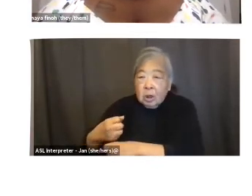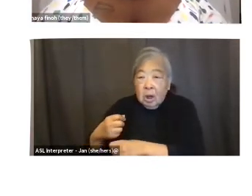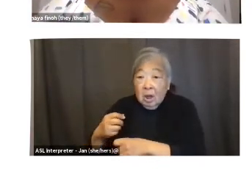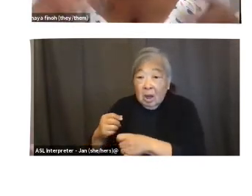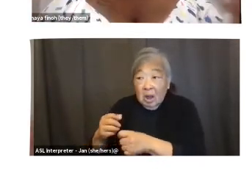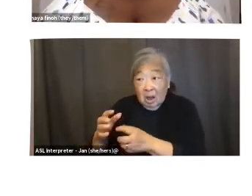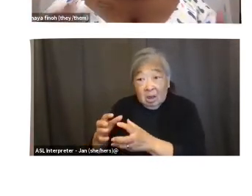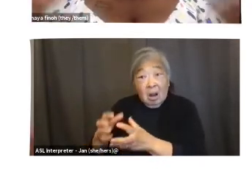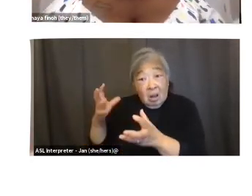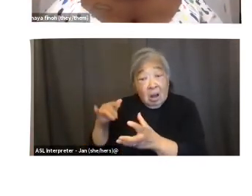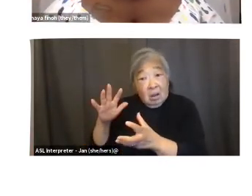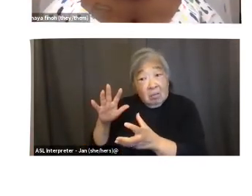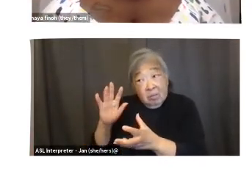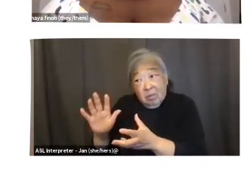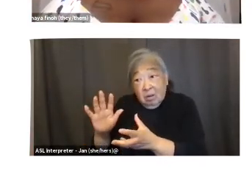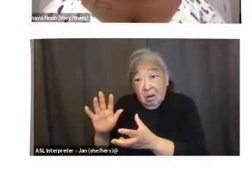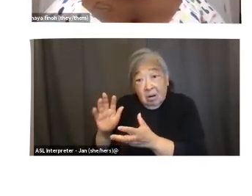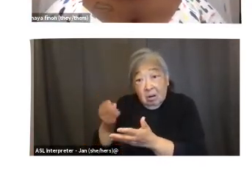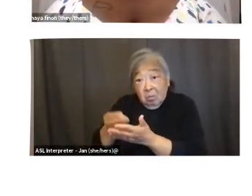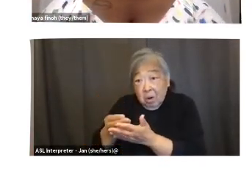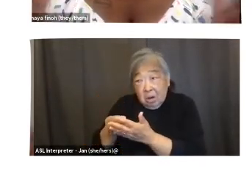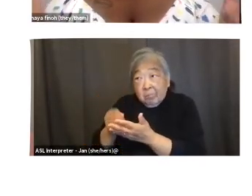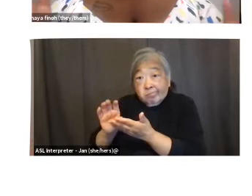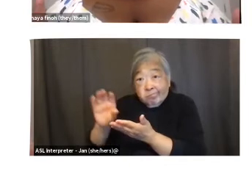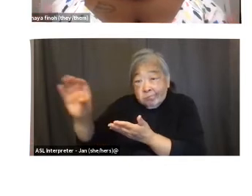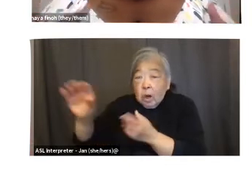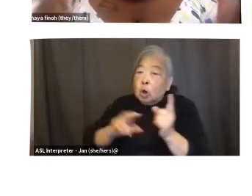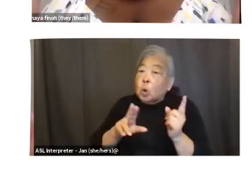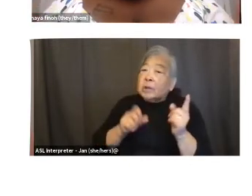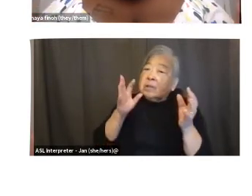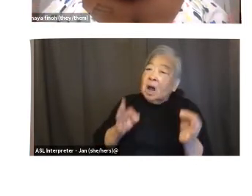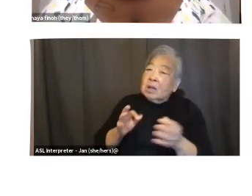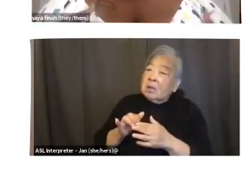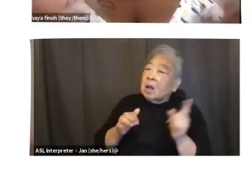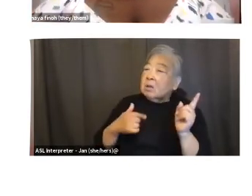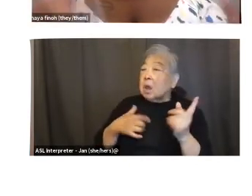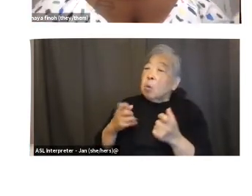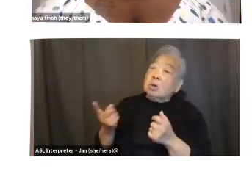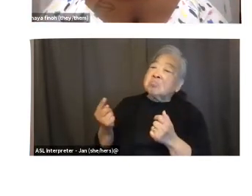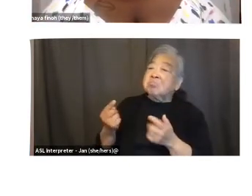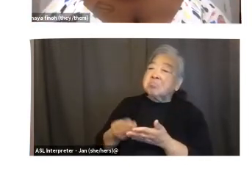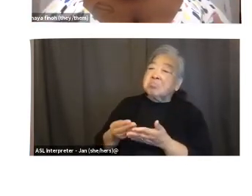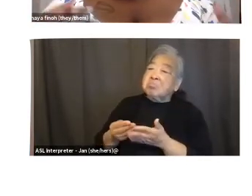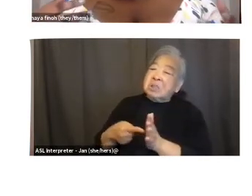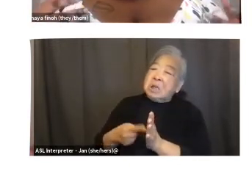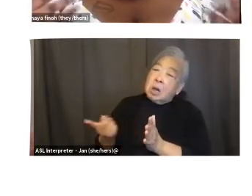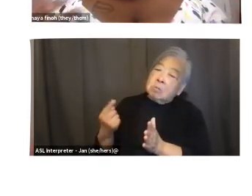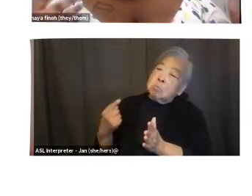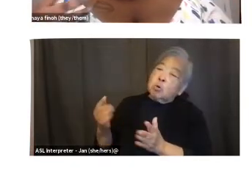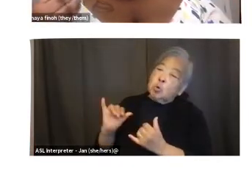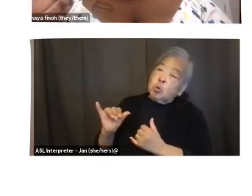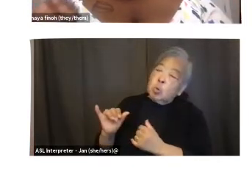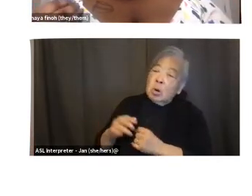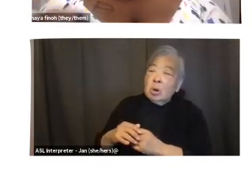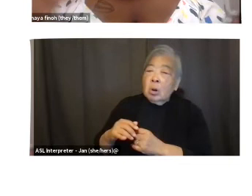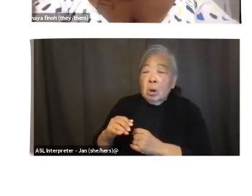national revenue, billions upon billions. The US has decided also to be a debt collector. So